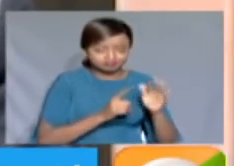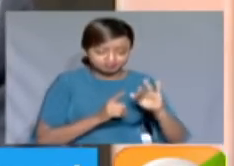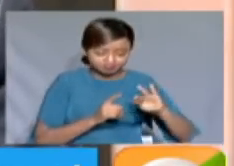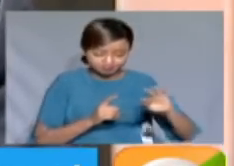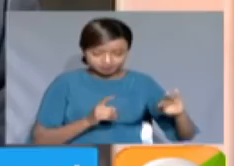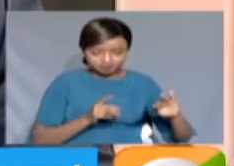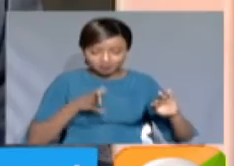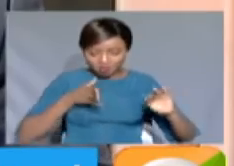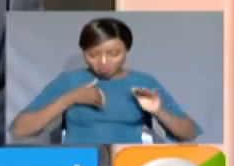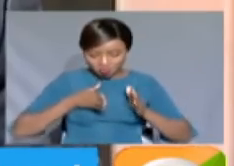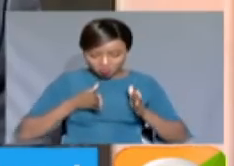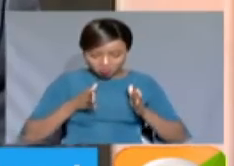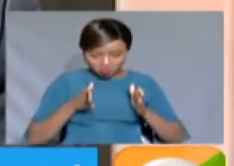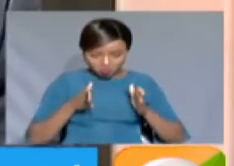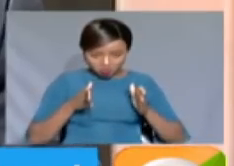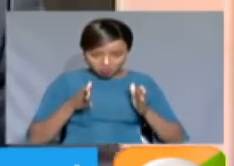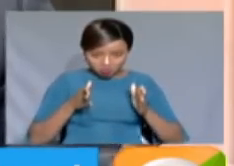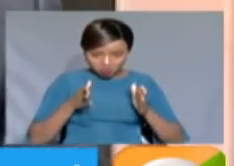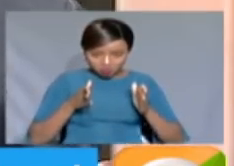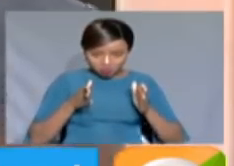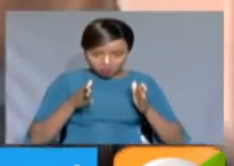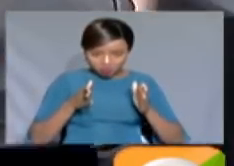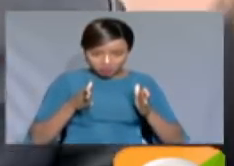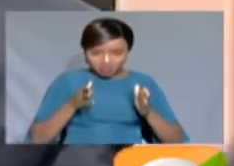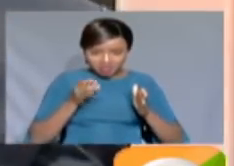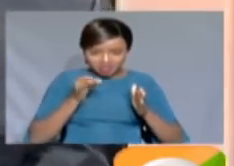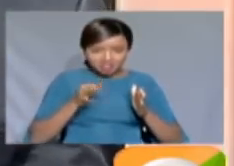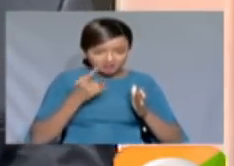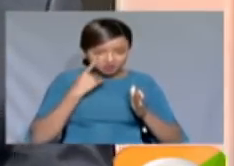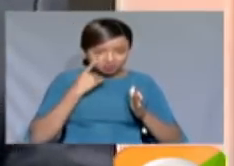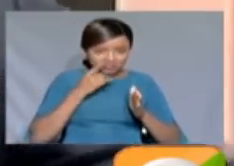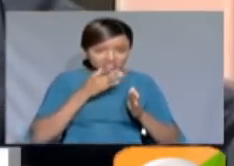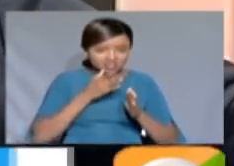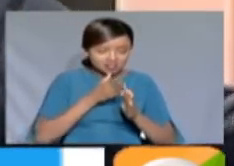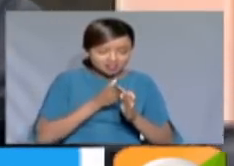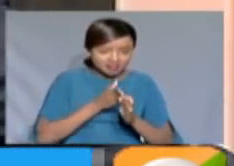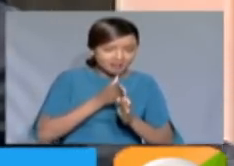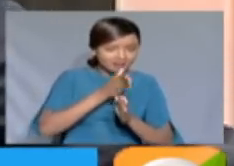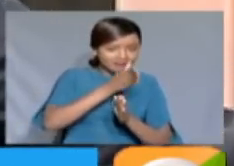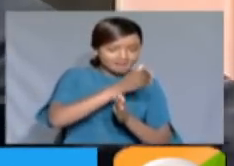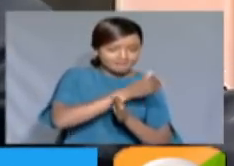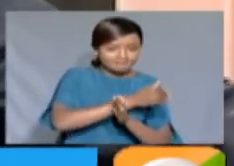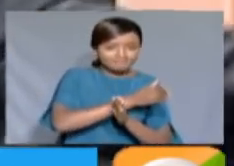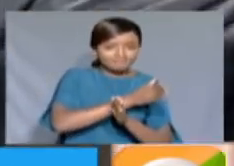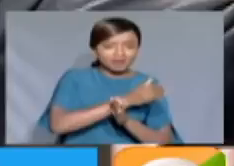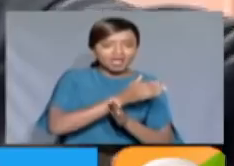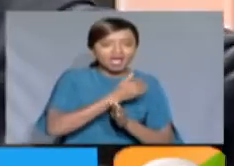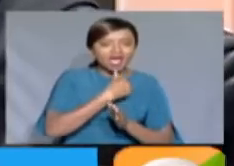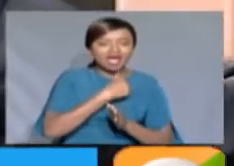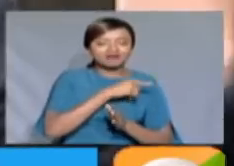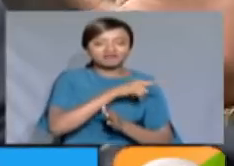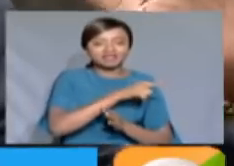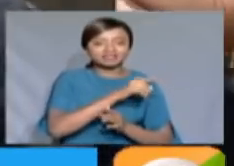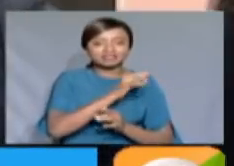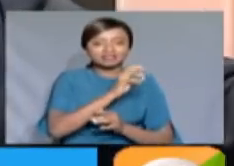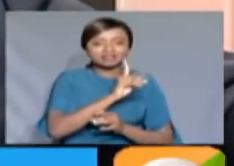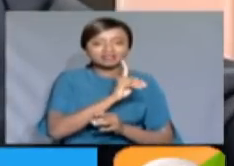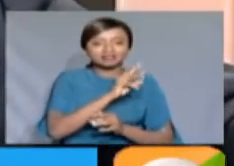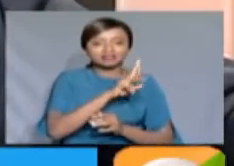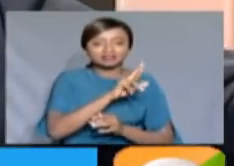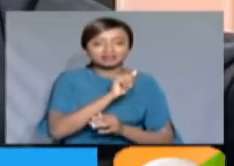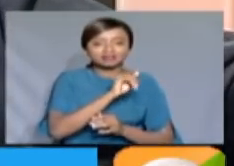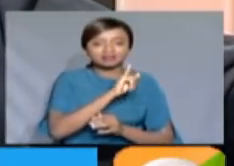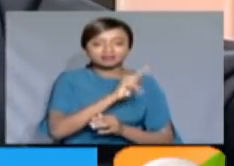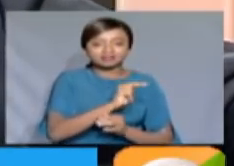That's the impression. But if you look beyond the fence, you will see the anti-malaria drain I'm talking about. Moving from